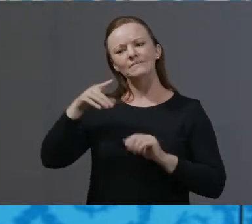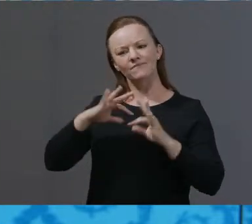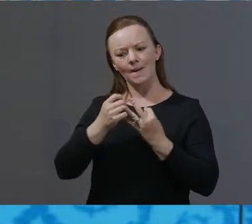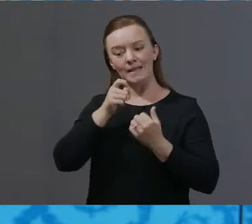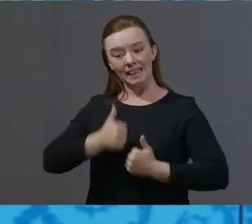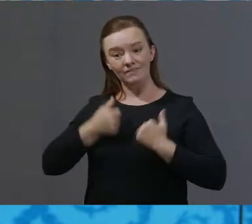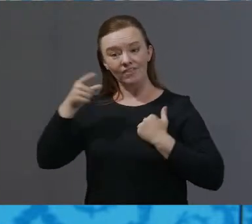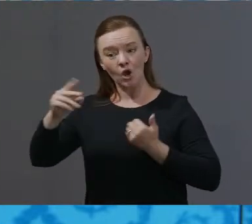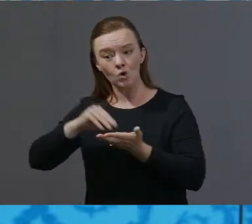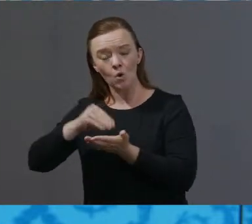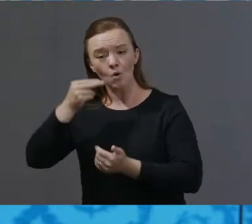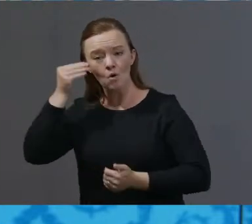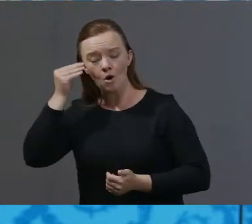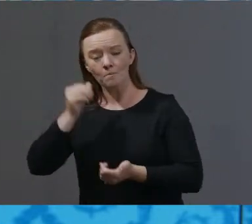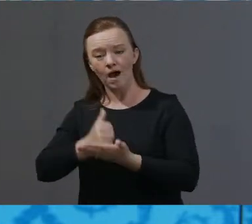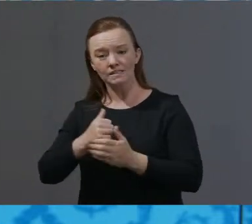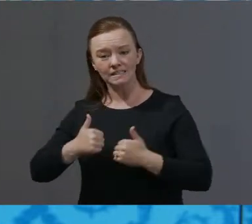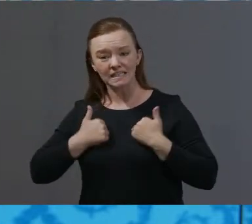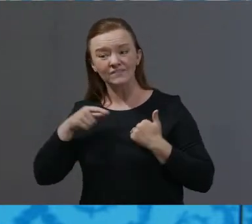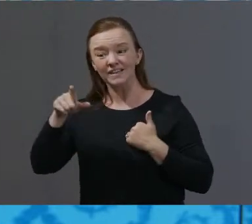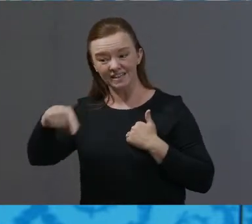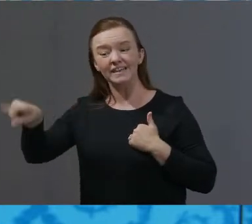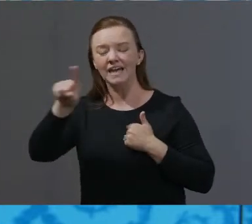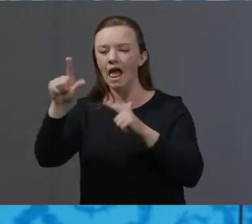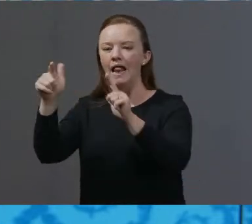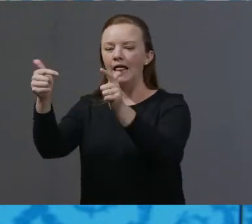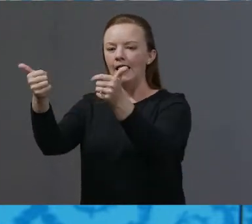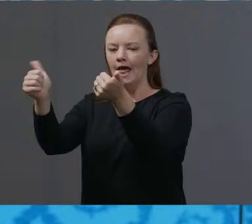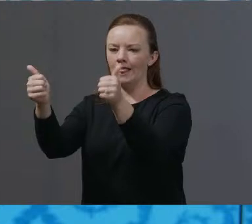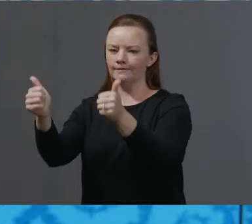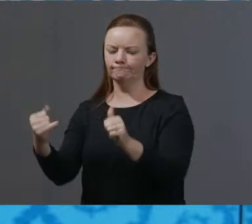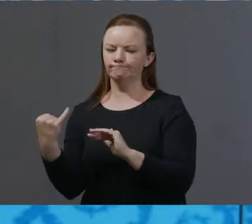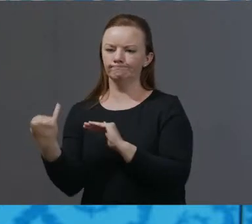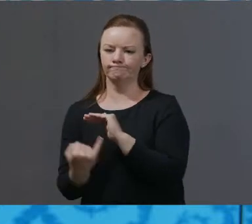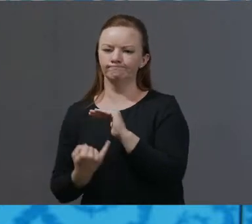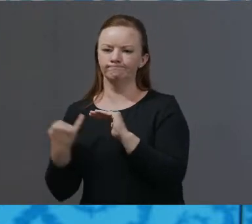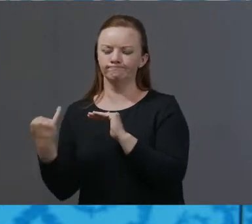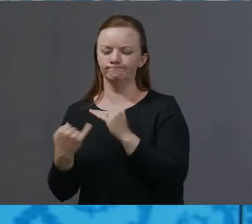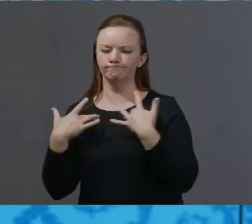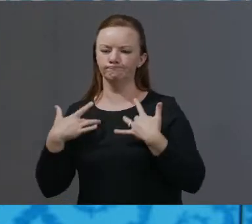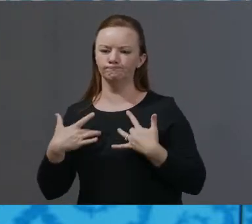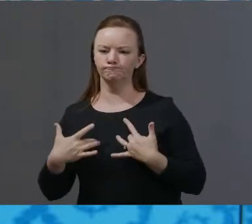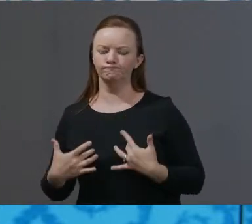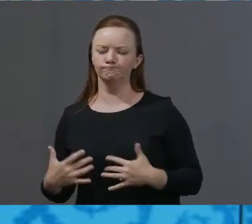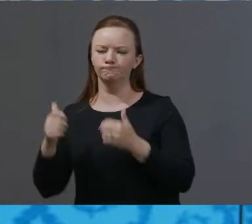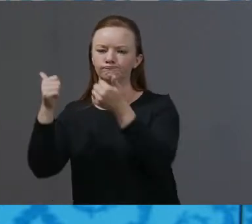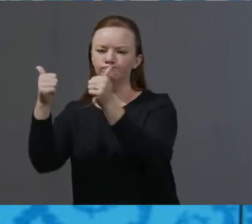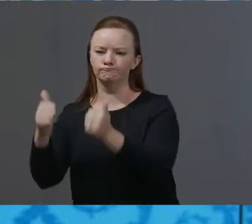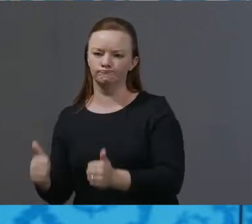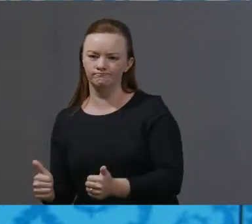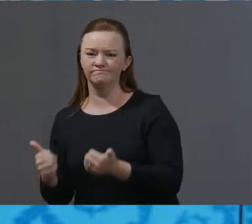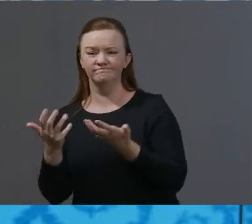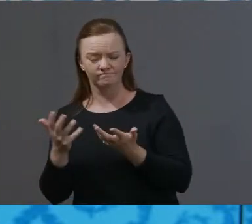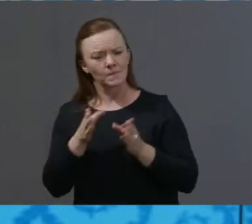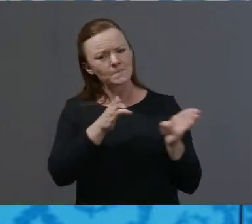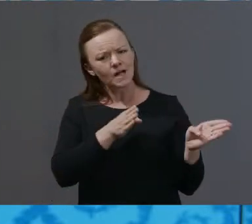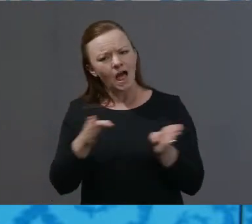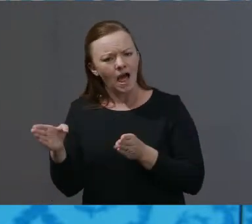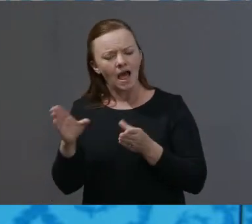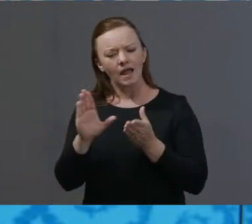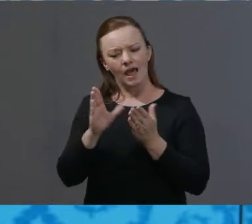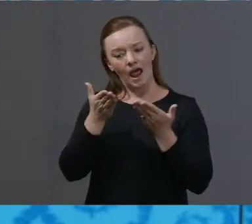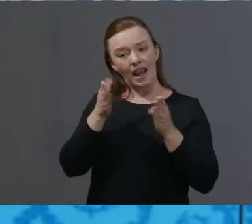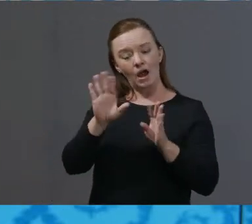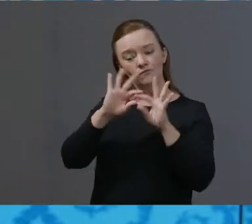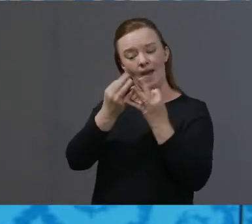of the isolation. I'm wondering, what plans are you working on to allow families in and ombudsmen?